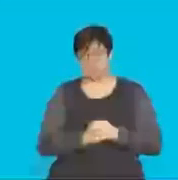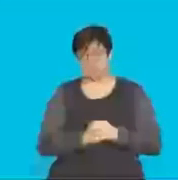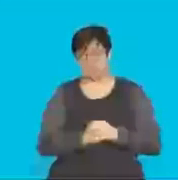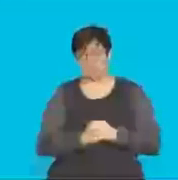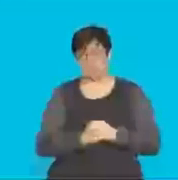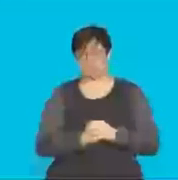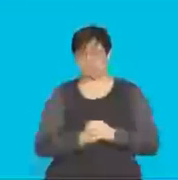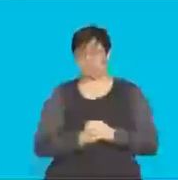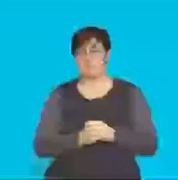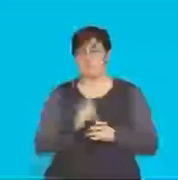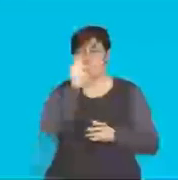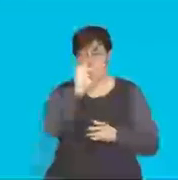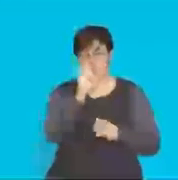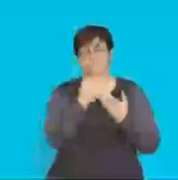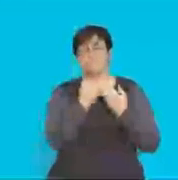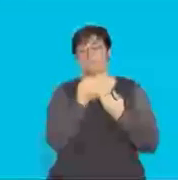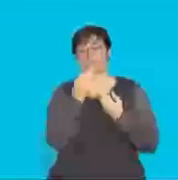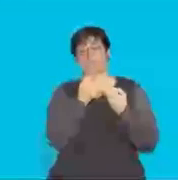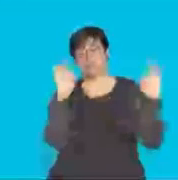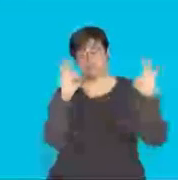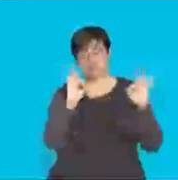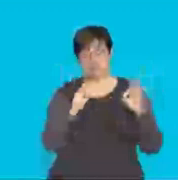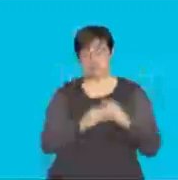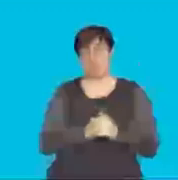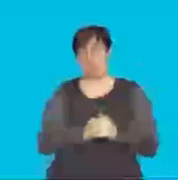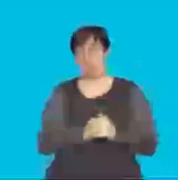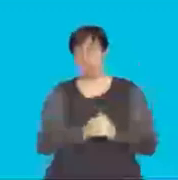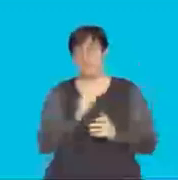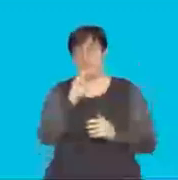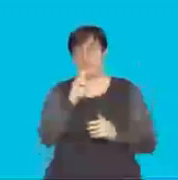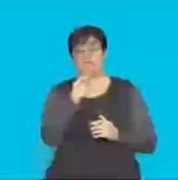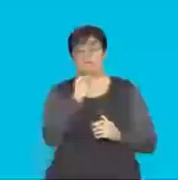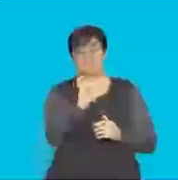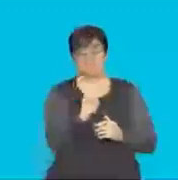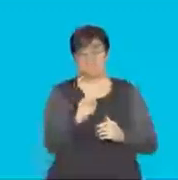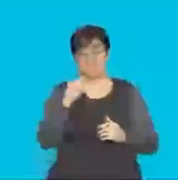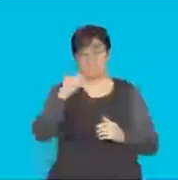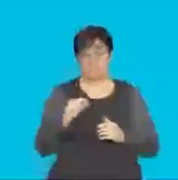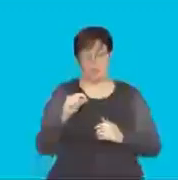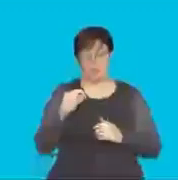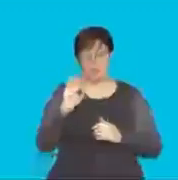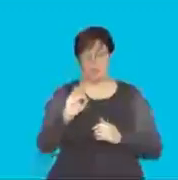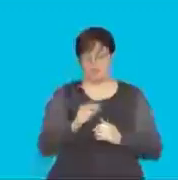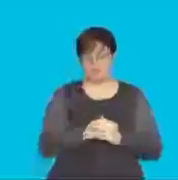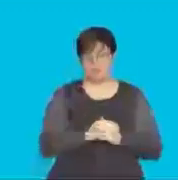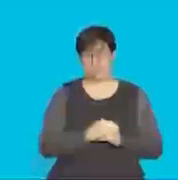capital F is for free, and the fused in this case would